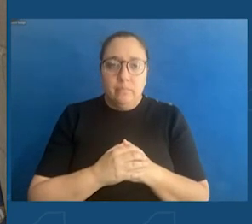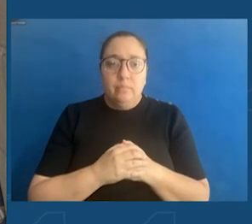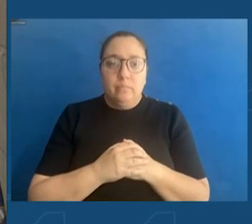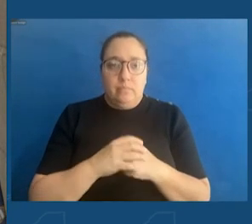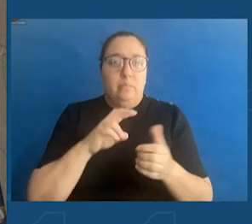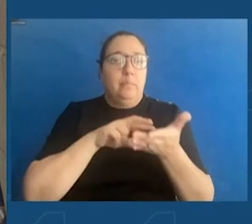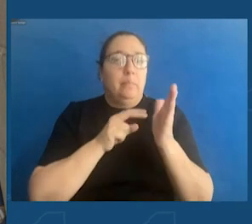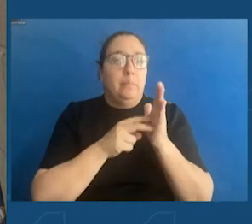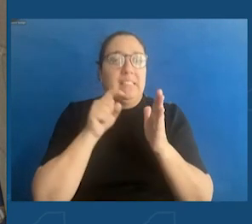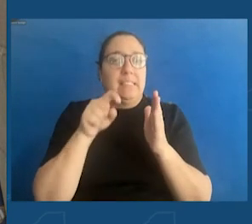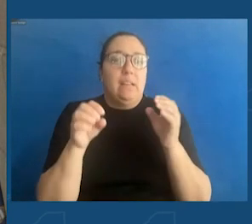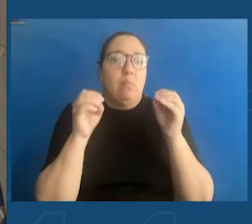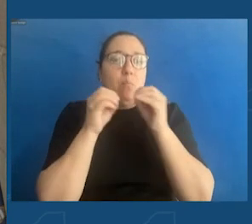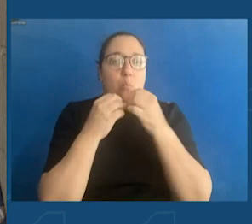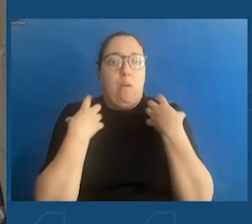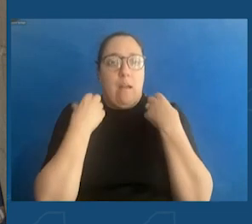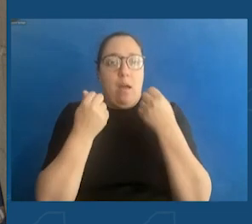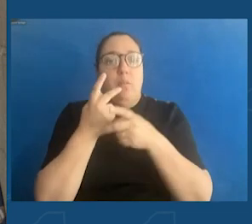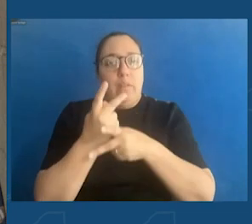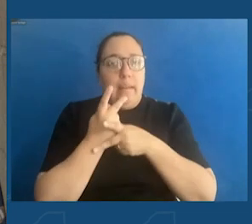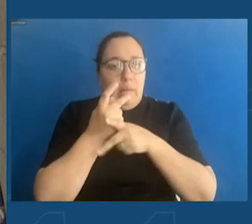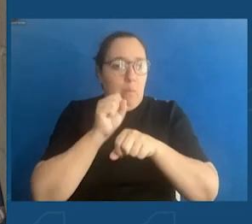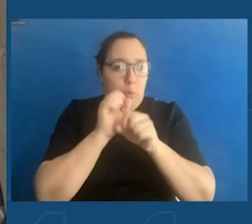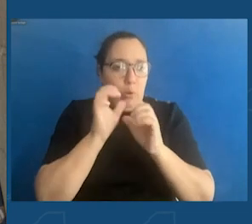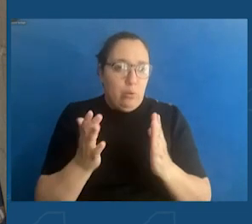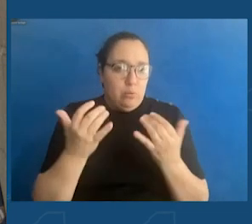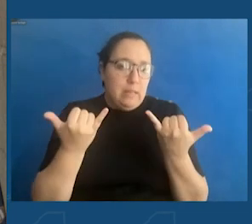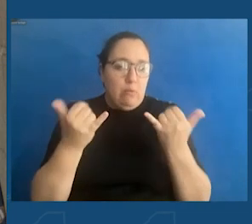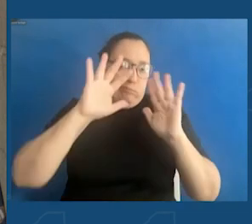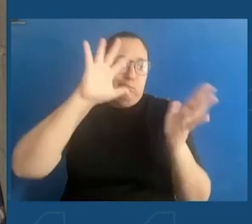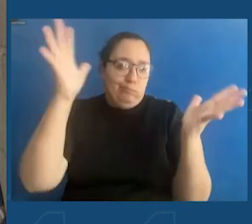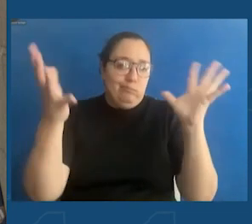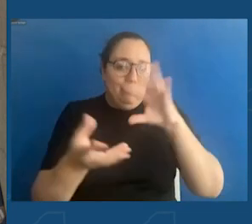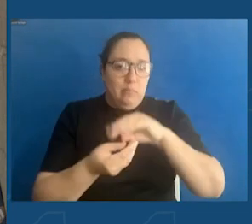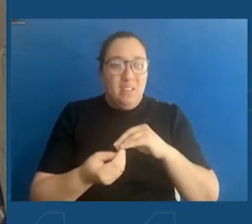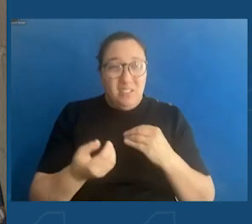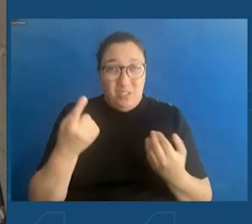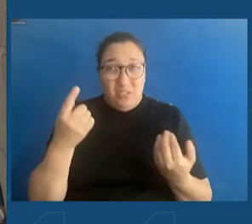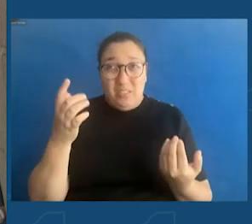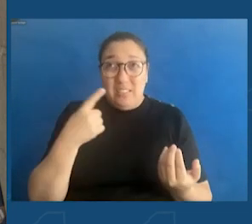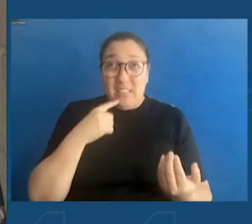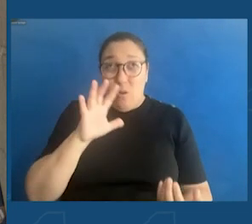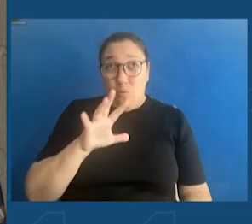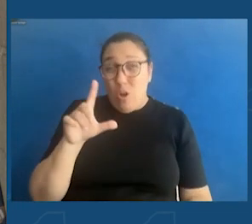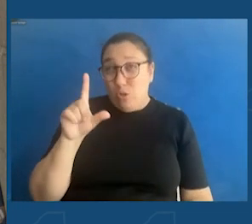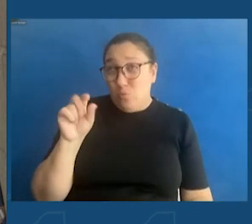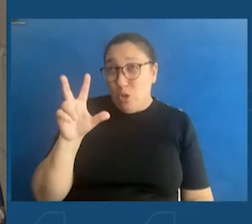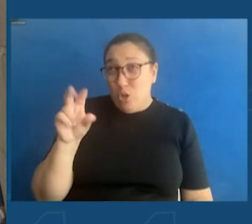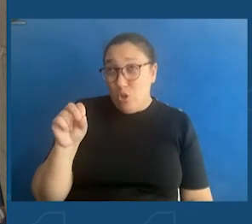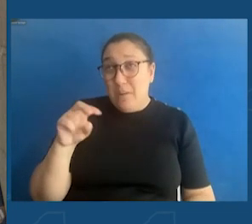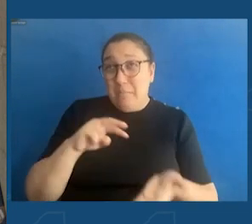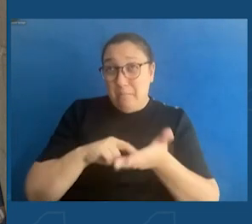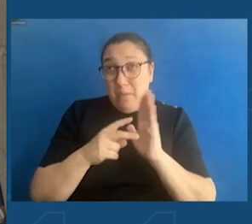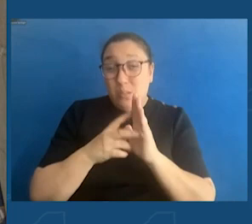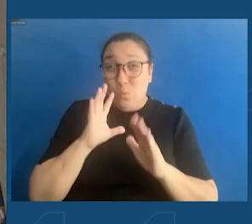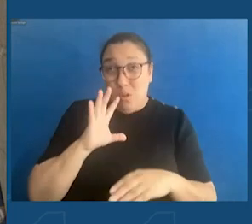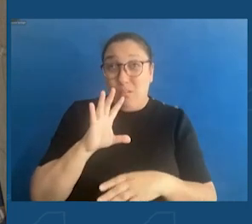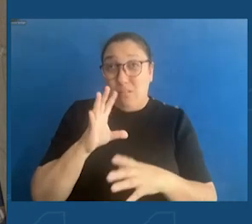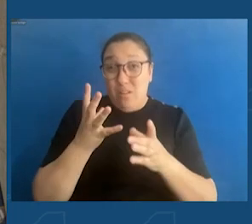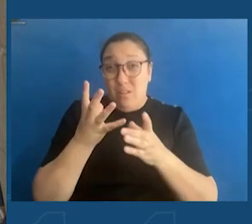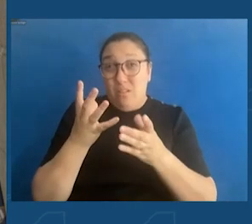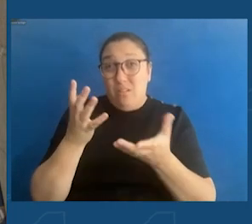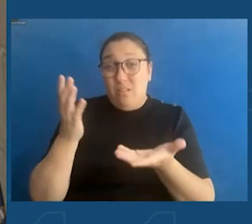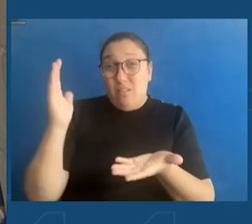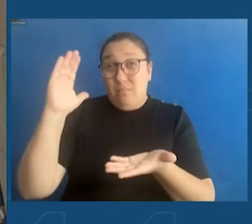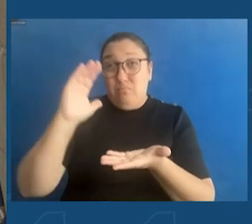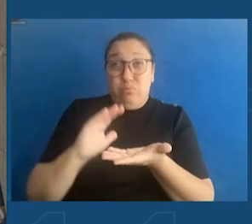more healthcare workers overall. So a shortage of 40,000 by the year 2030. I used to think 2030 was a long